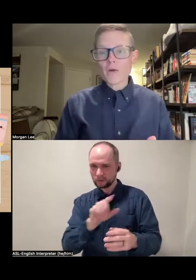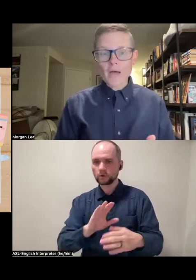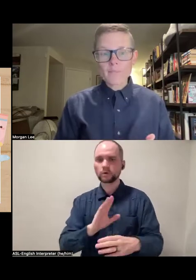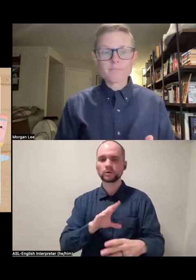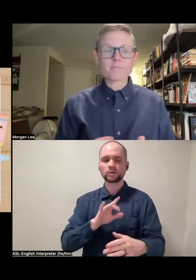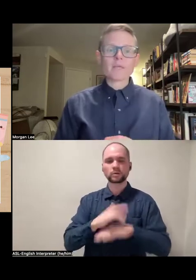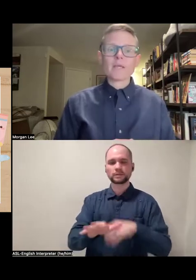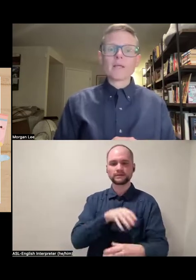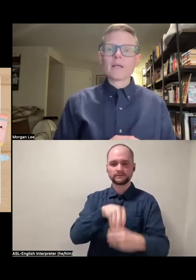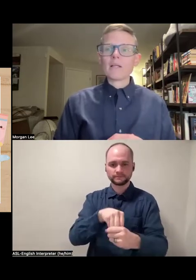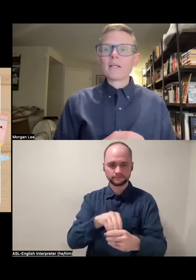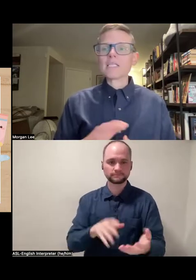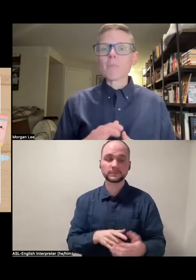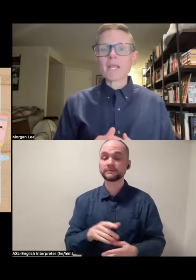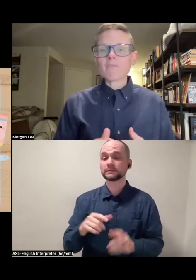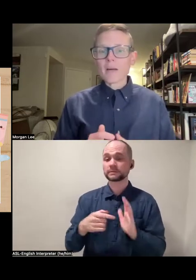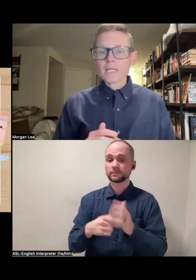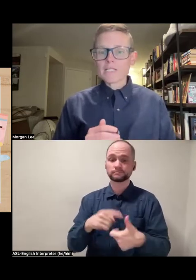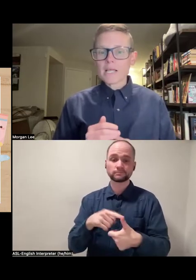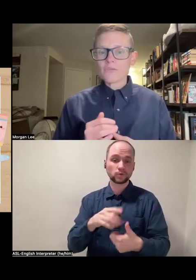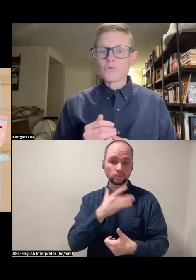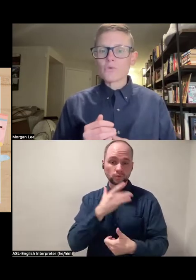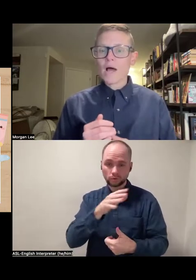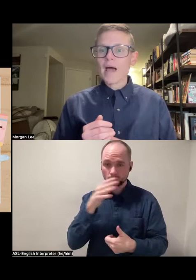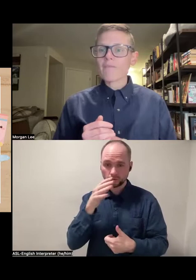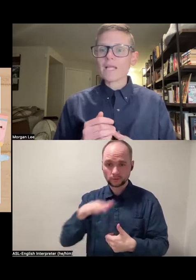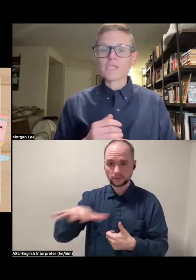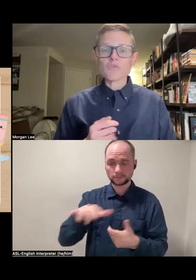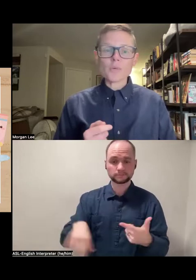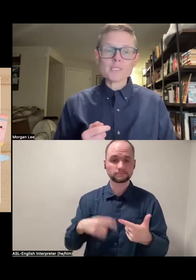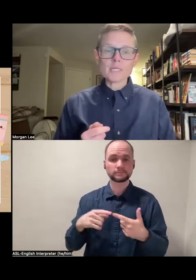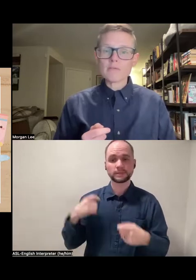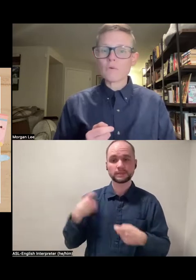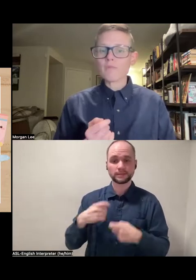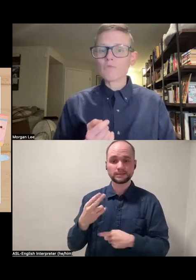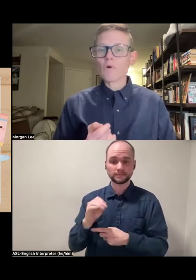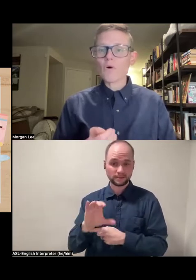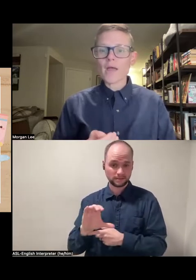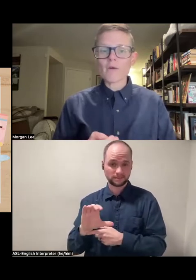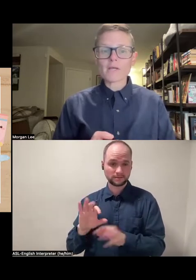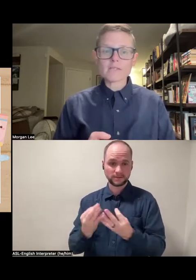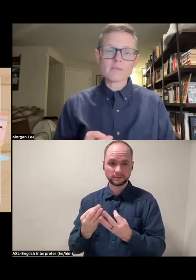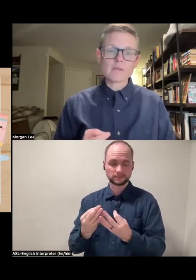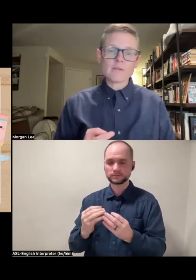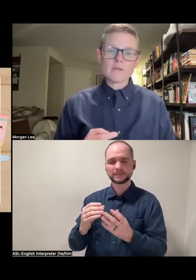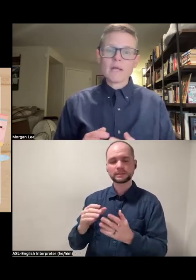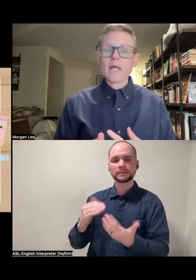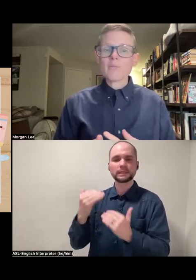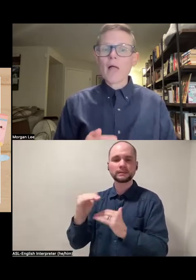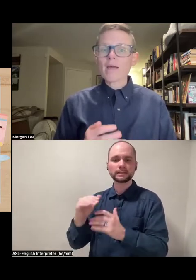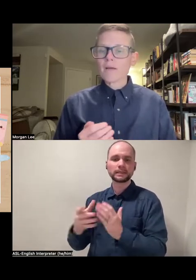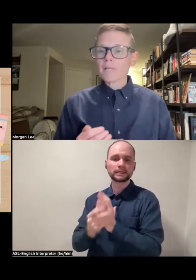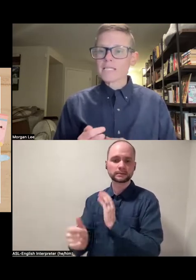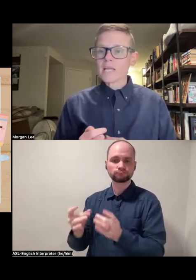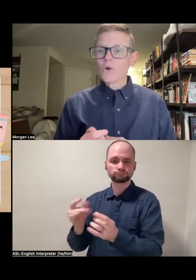rural area, Hispanic families that do not have English fluency who live in rural areas,